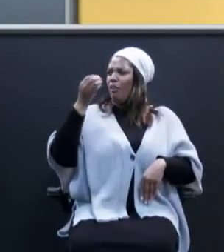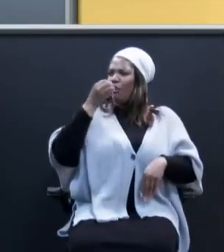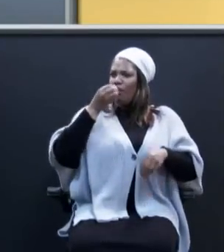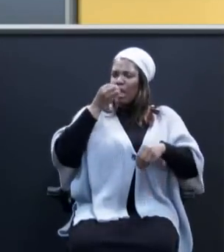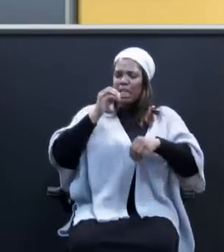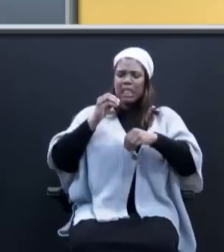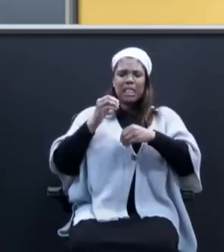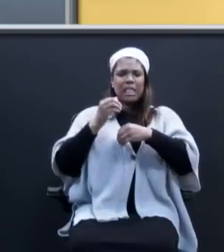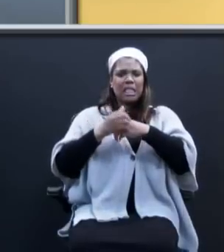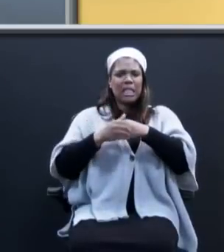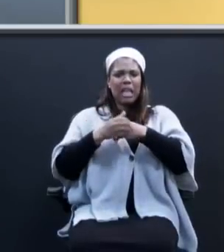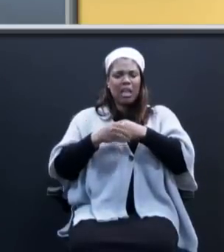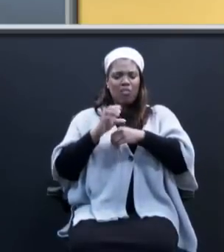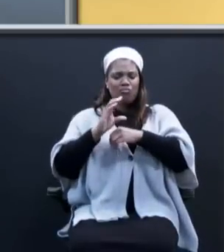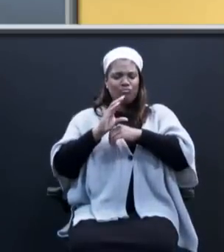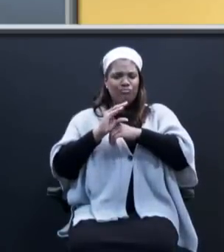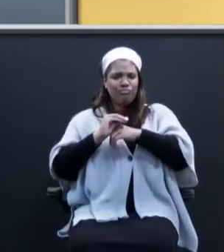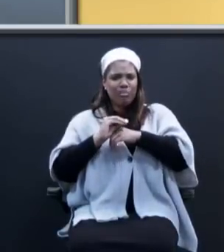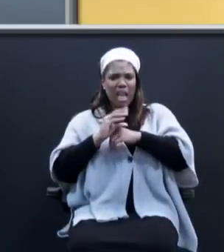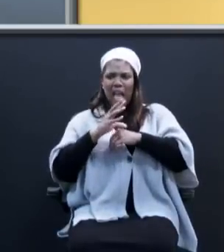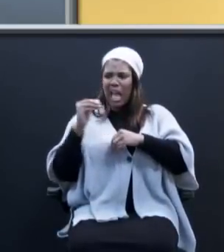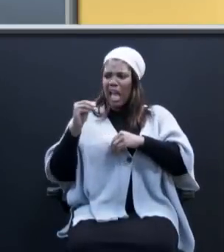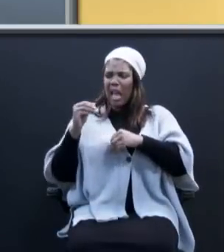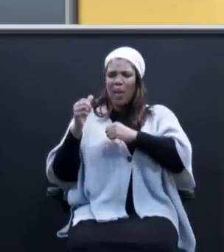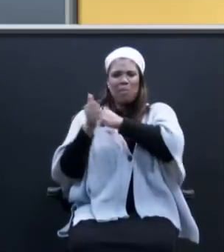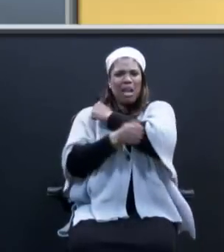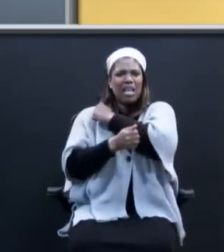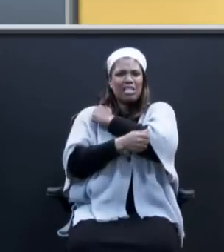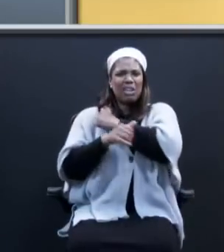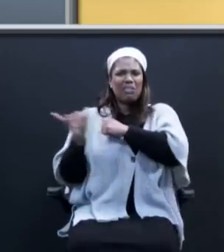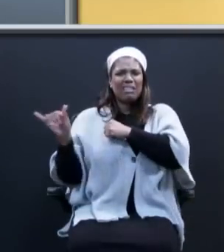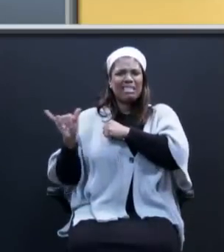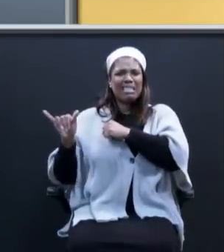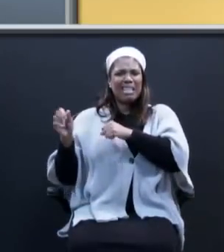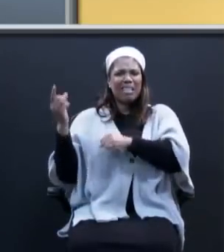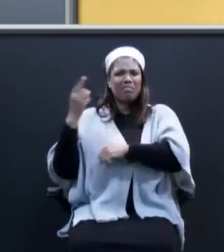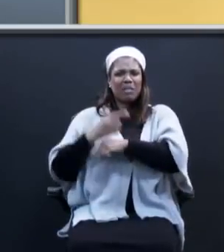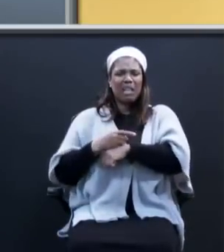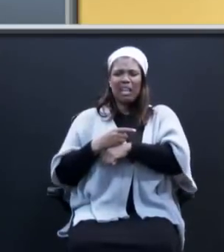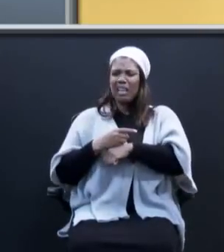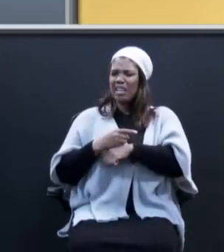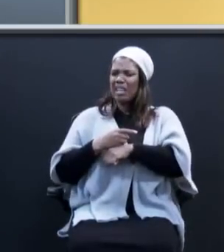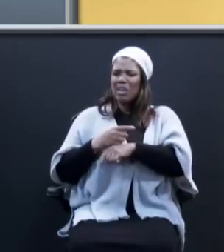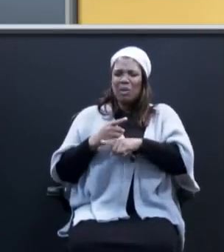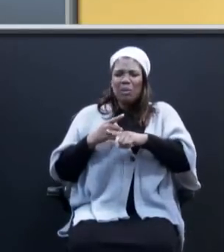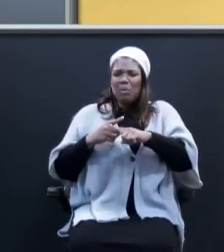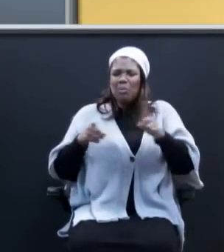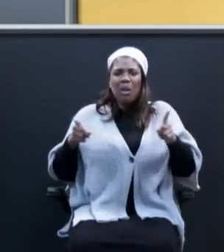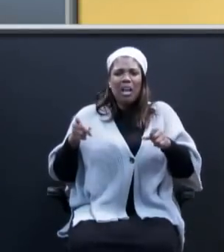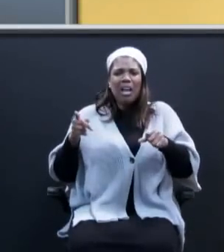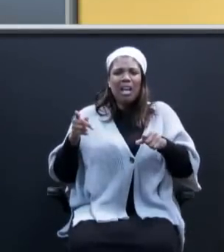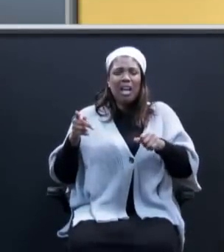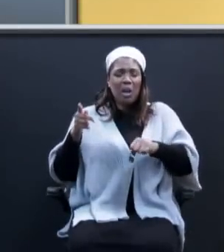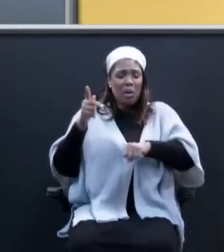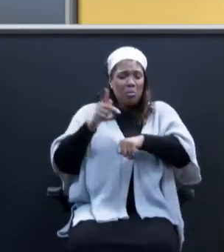this. That's why, sisters and brothers, Peter told you that we have a more sure word of prophecy.